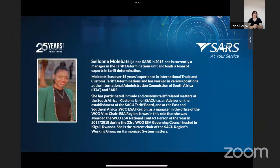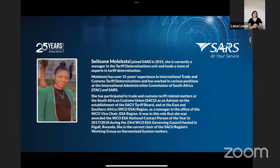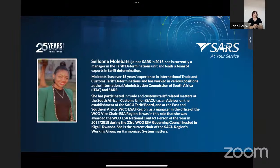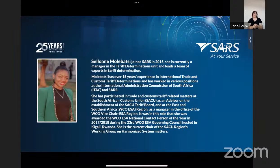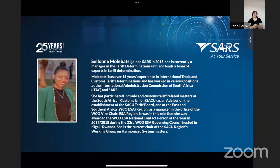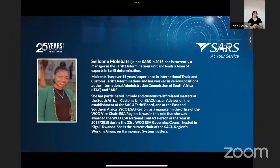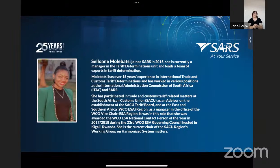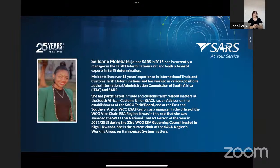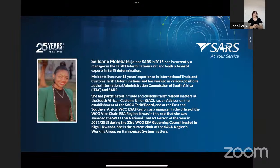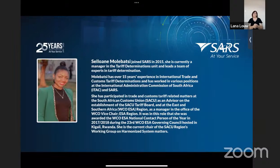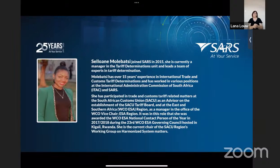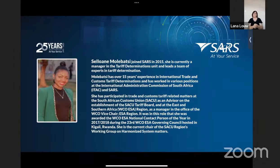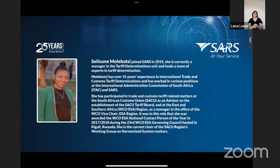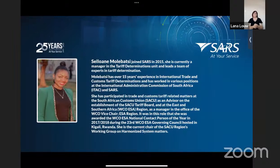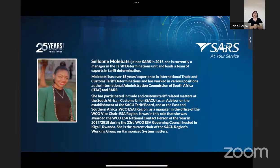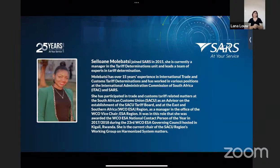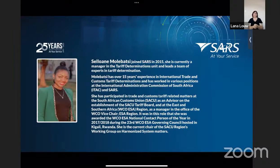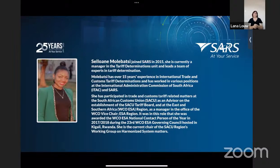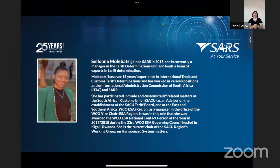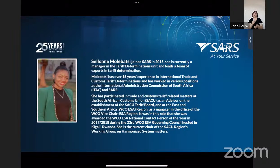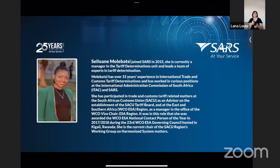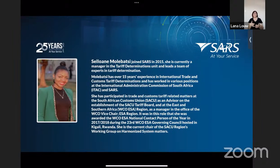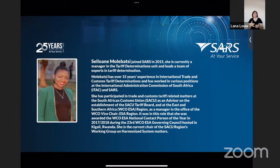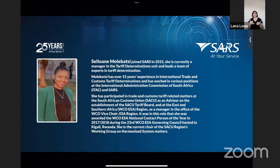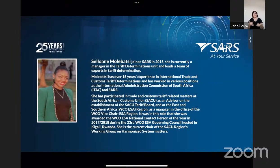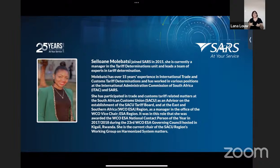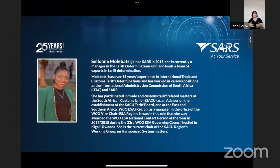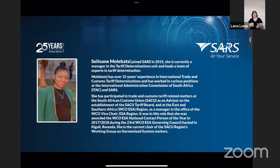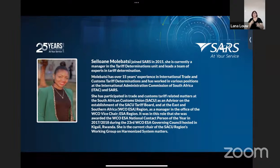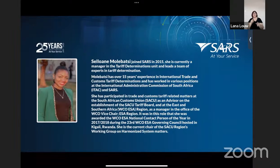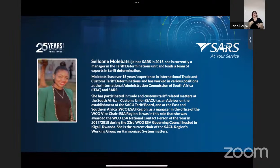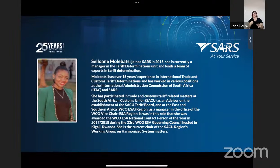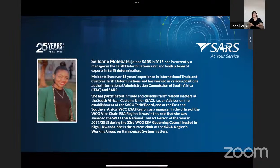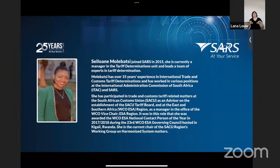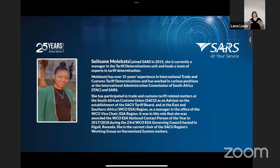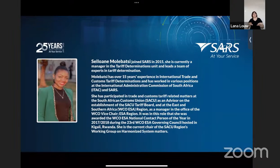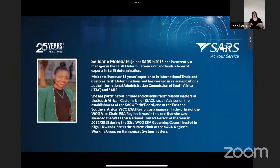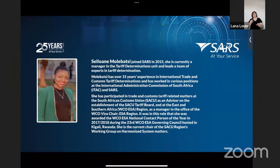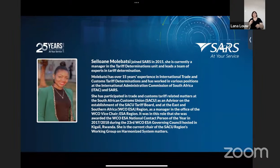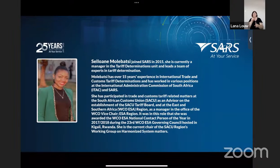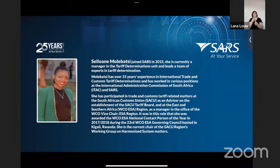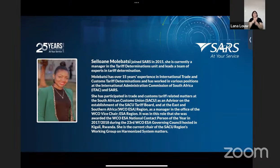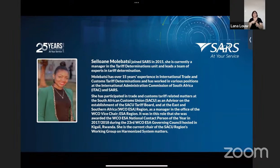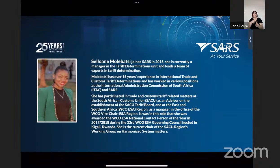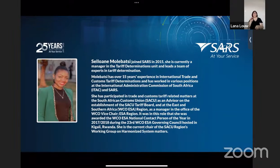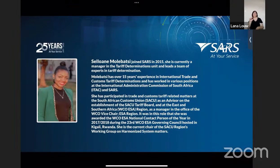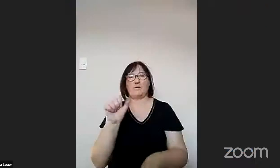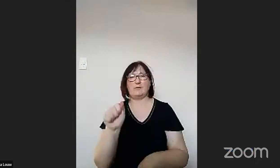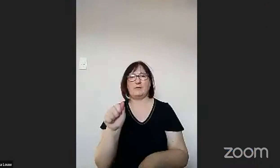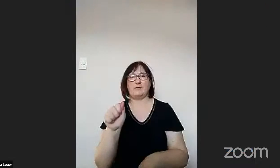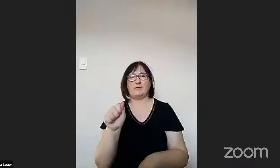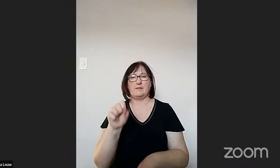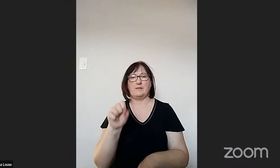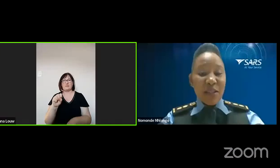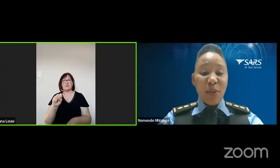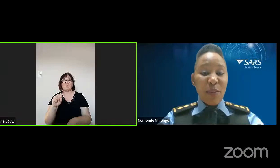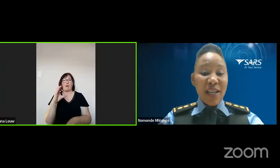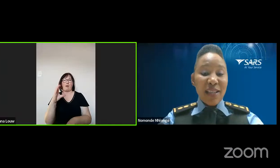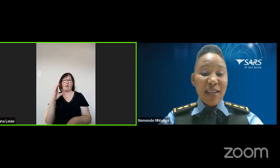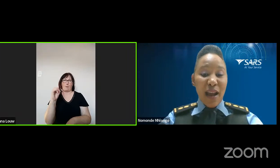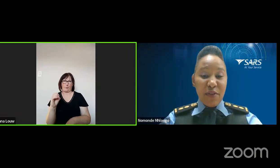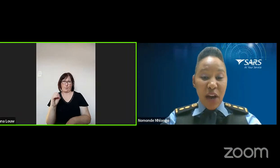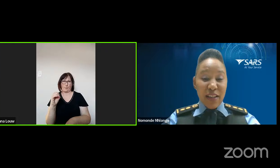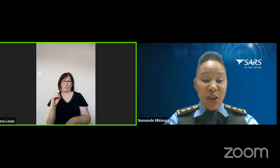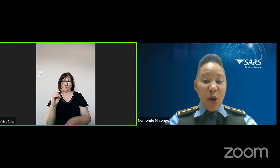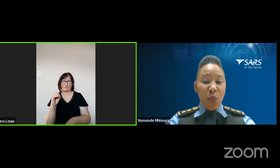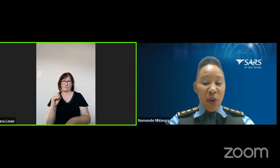Rwanda. She is the current chair of the SACU Region's Working Group on Harmonized System Matters. Ladies and gentlemen,